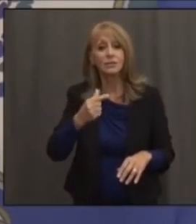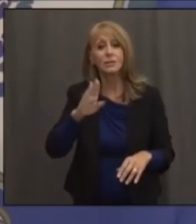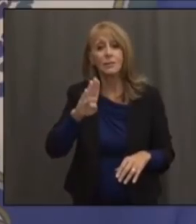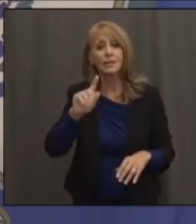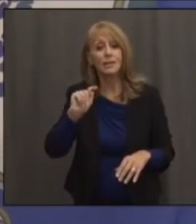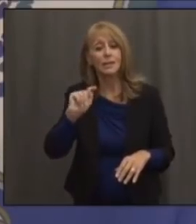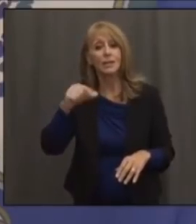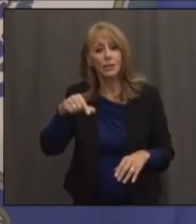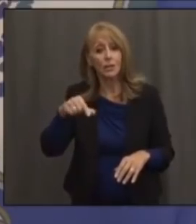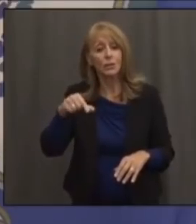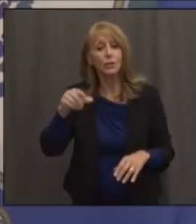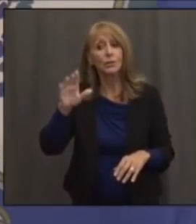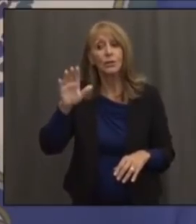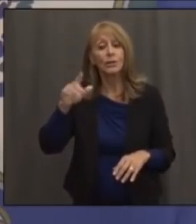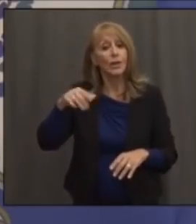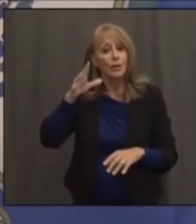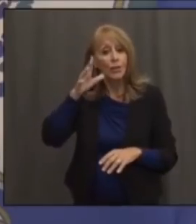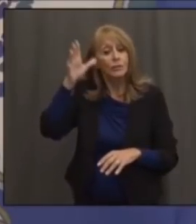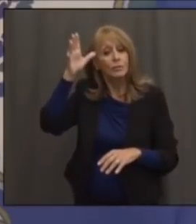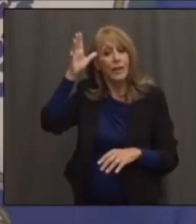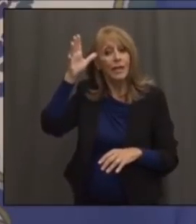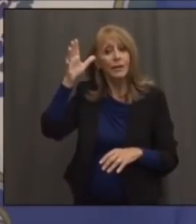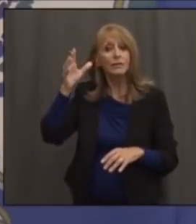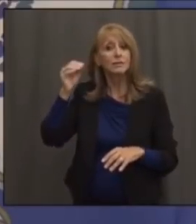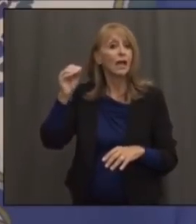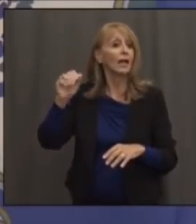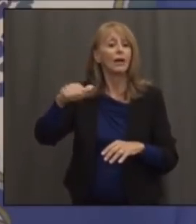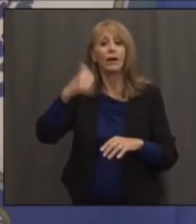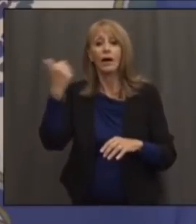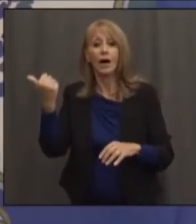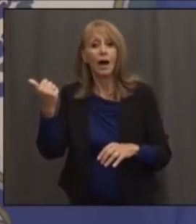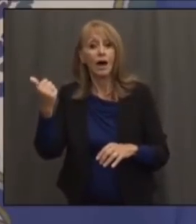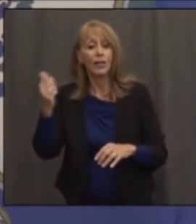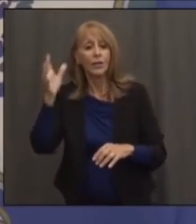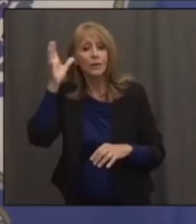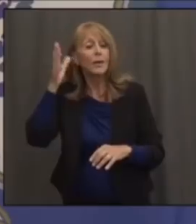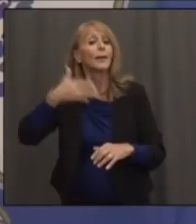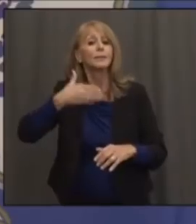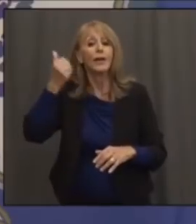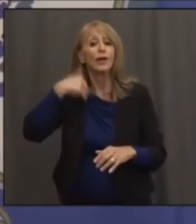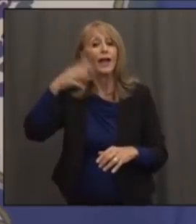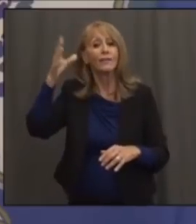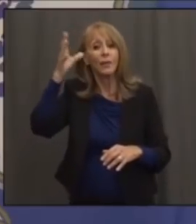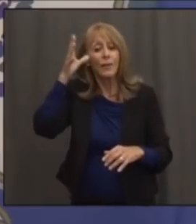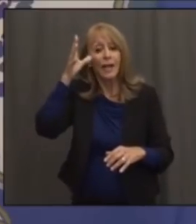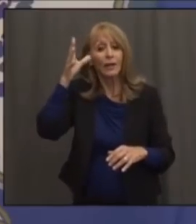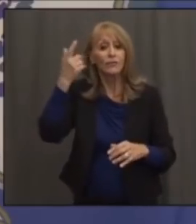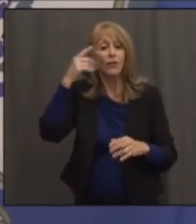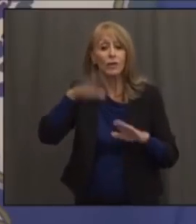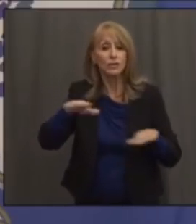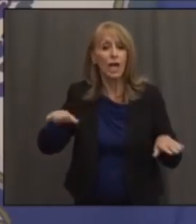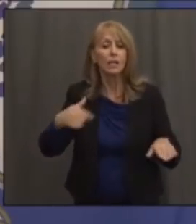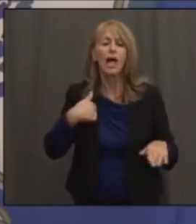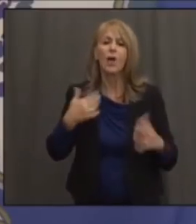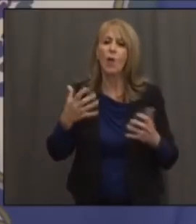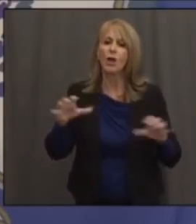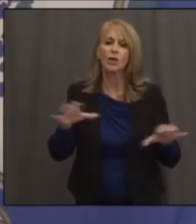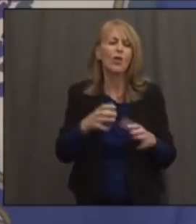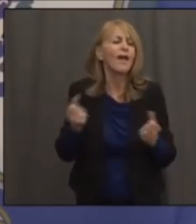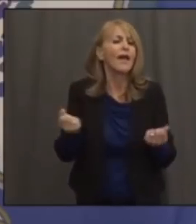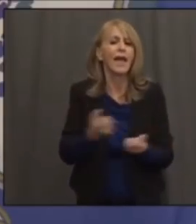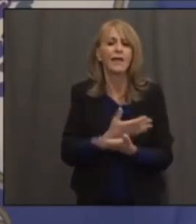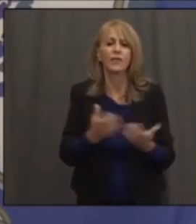LGBTQ parents and otherwise, it's better to have a parent as a kid. So I want to do everything I could to make